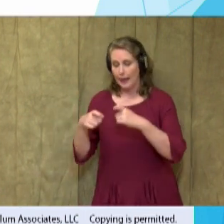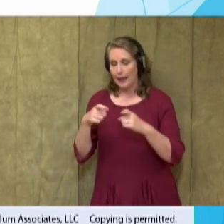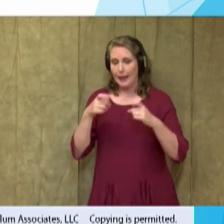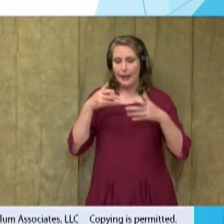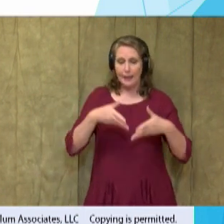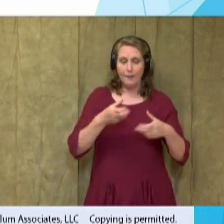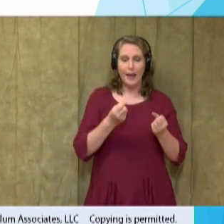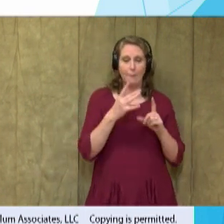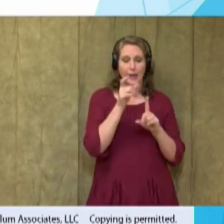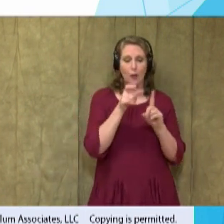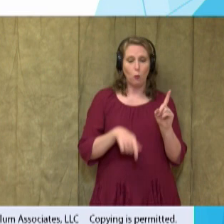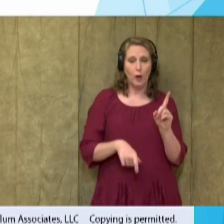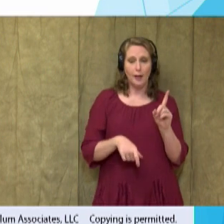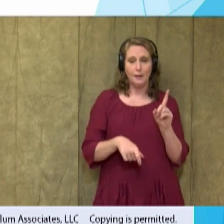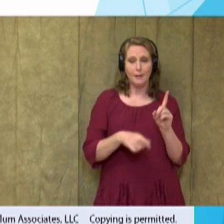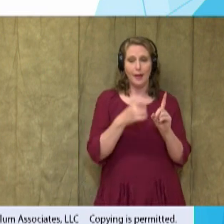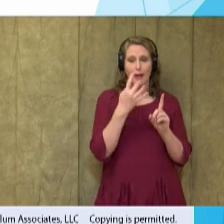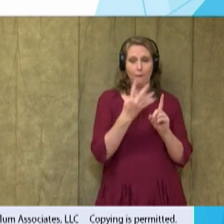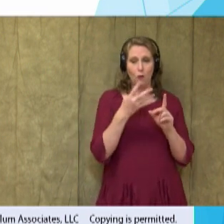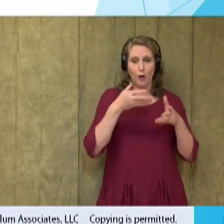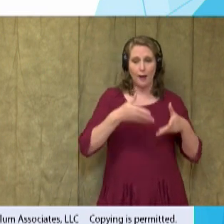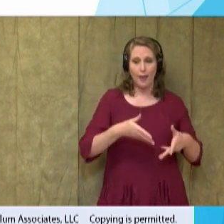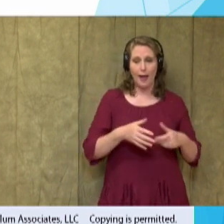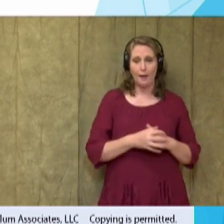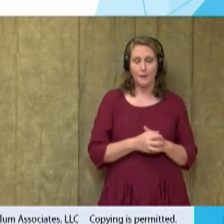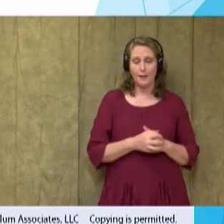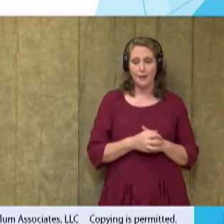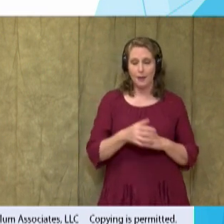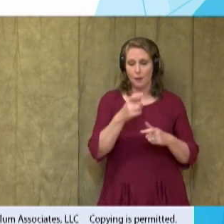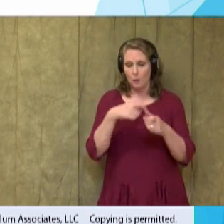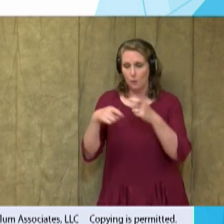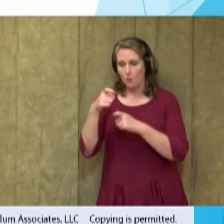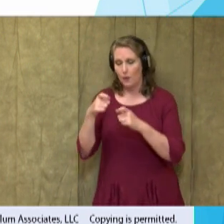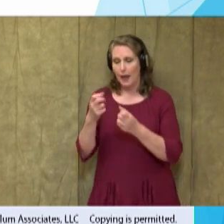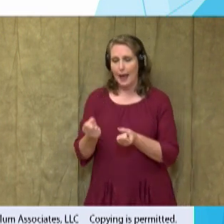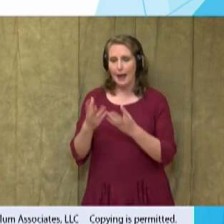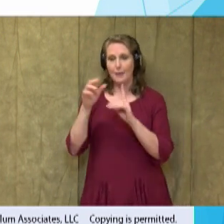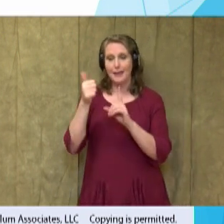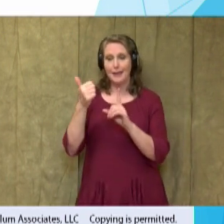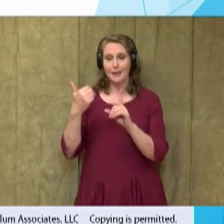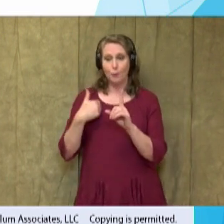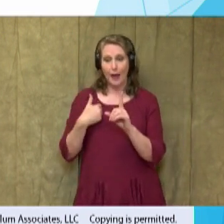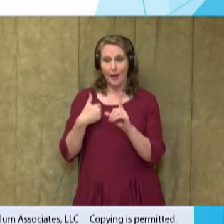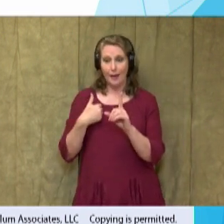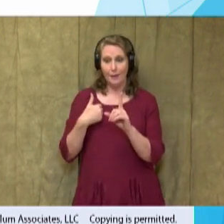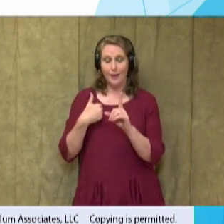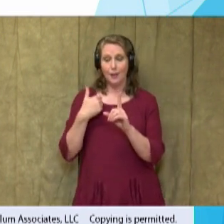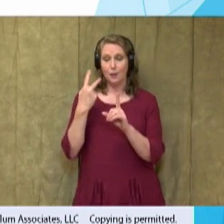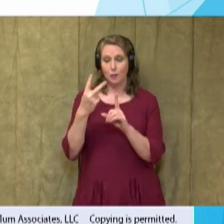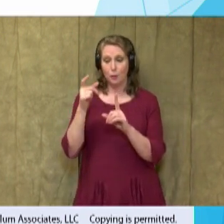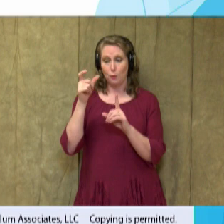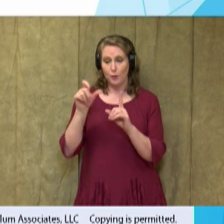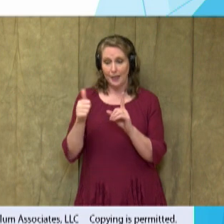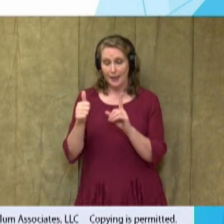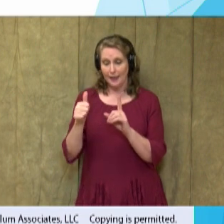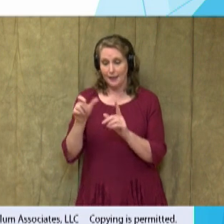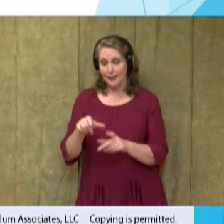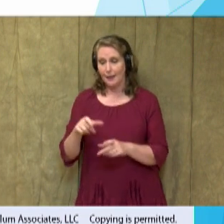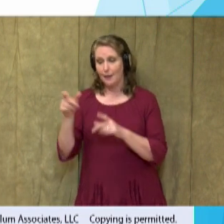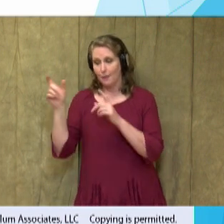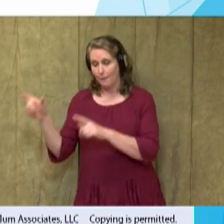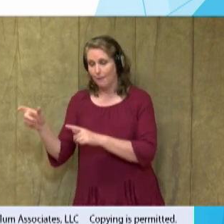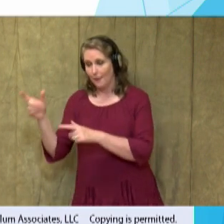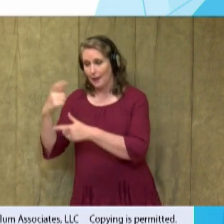have? That's right, we had 4 ones. And then how many tens did we have? We had 2 tens, and then we